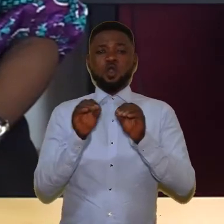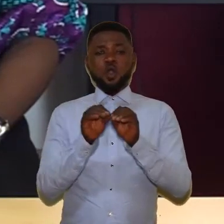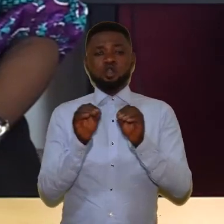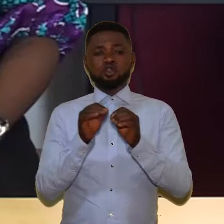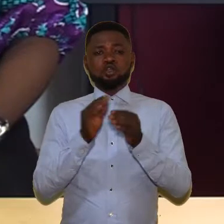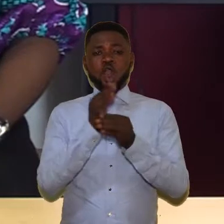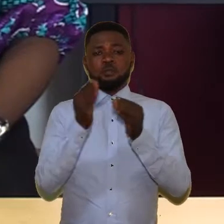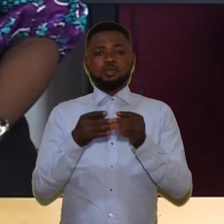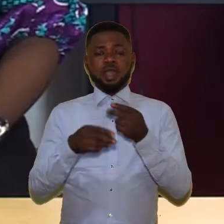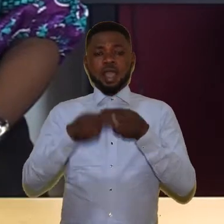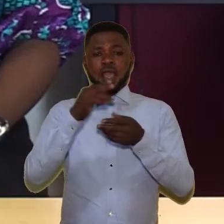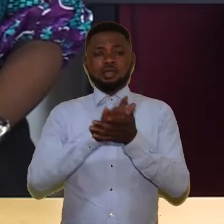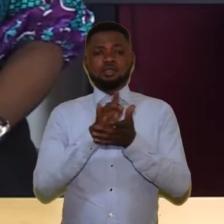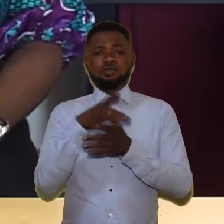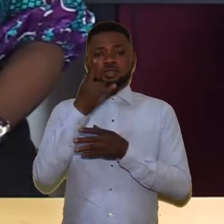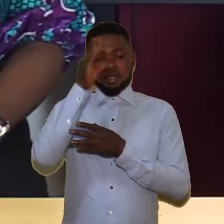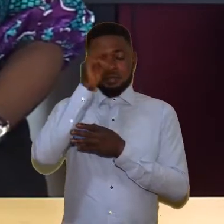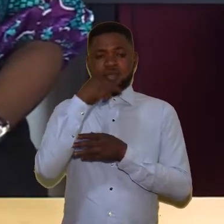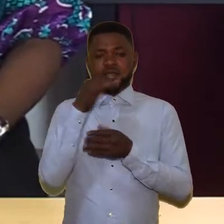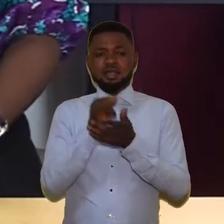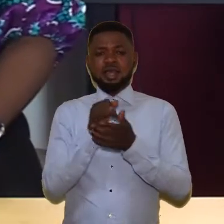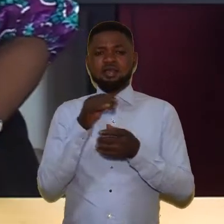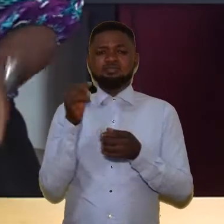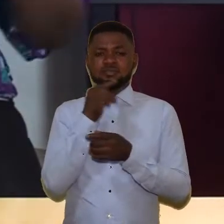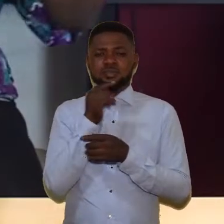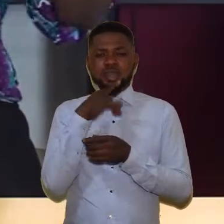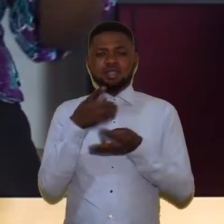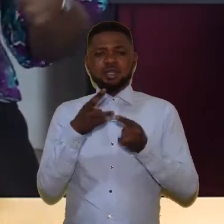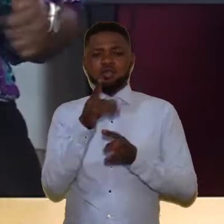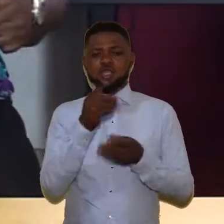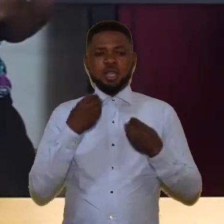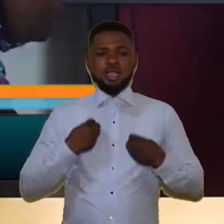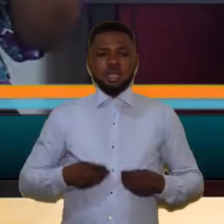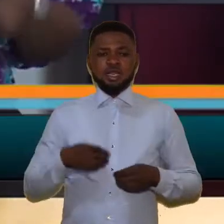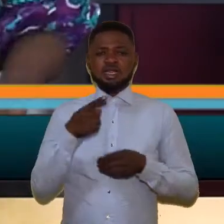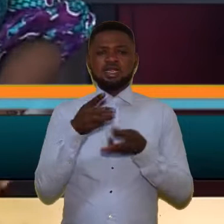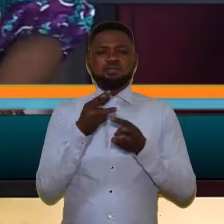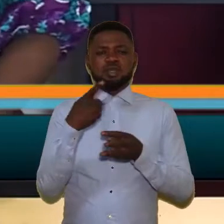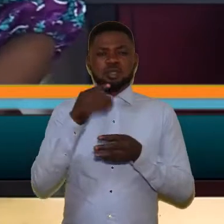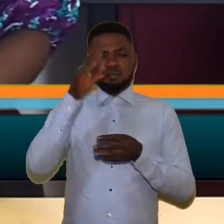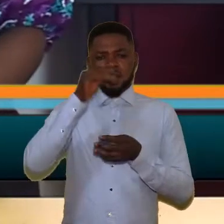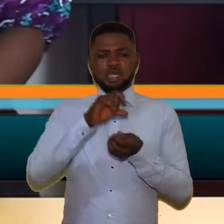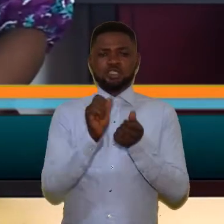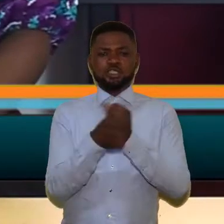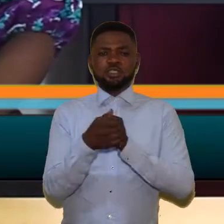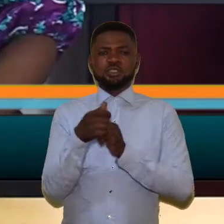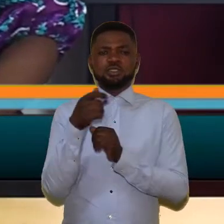Comprehensive Senior High School in Oshodi, and then the man said, it's a lie, because the way you dress, the way you, the man